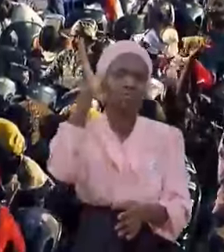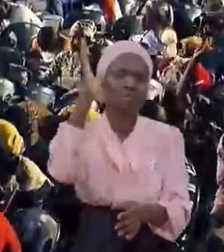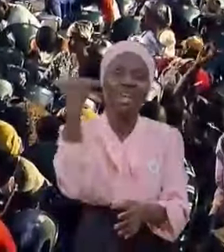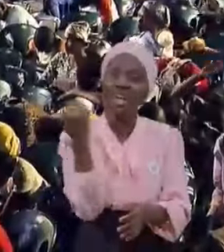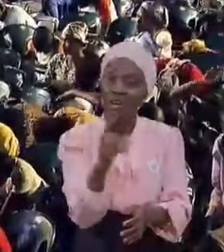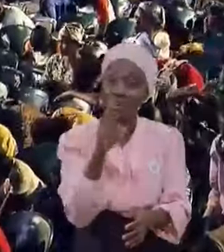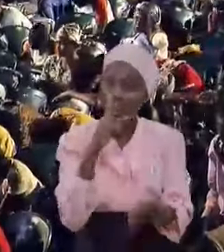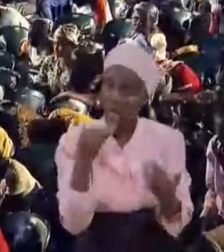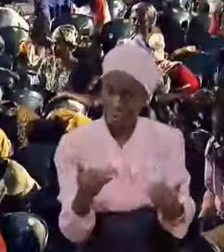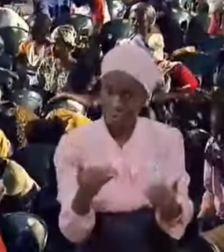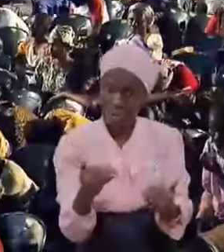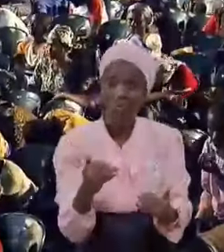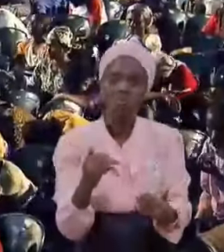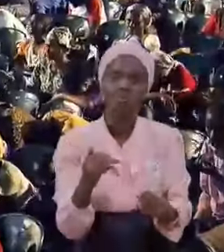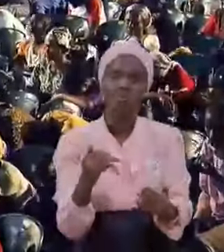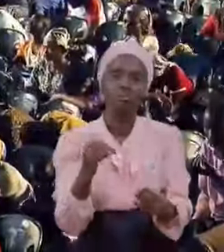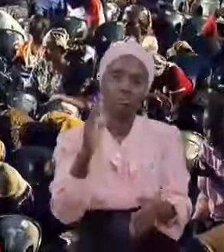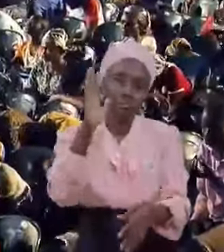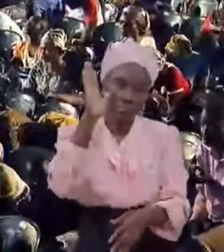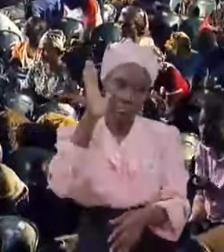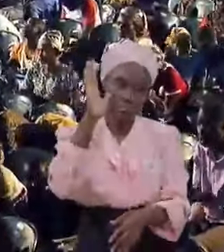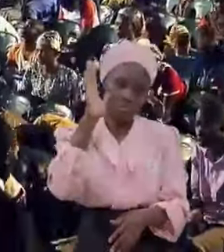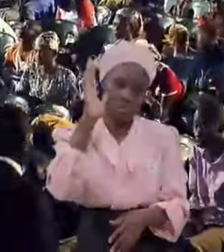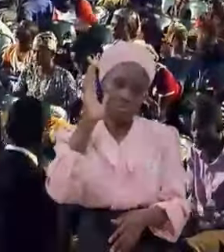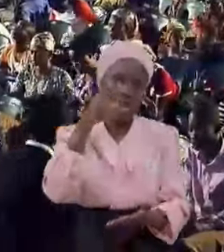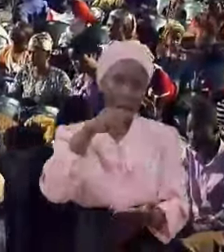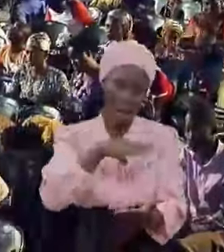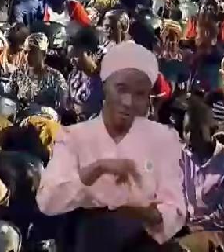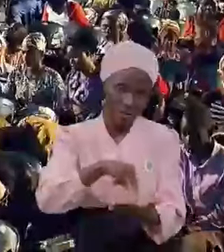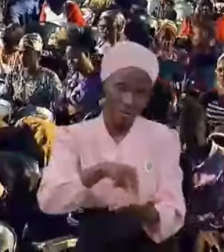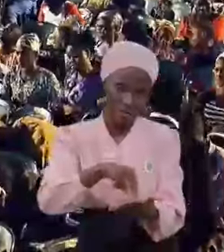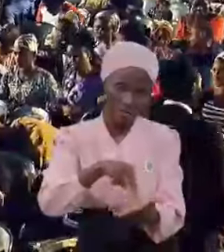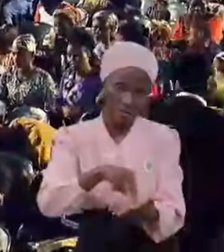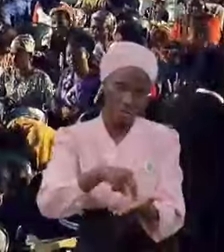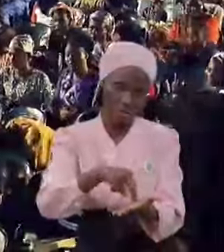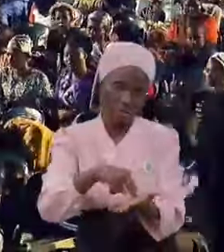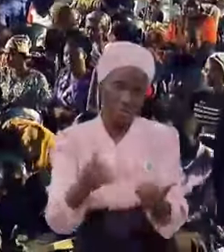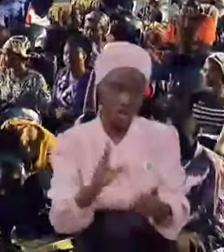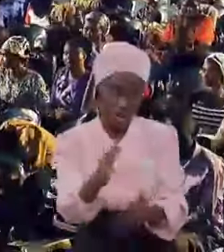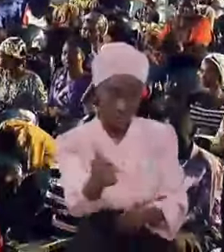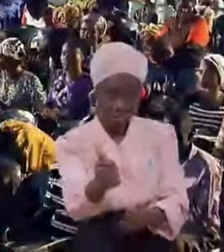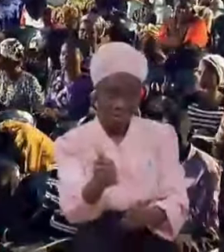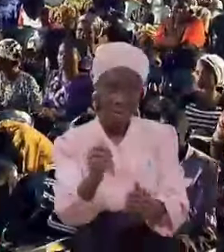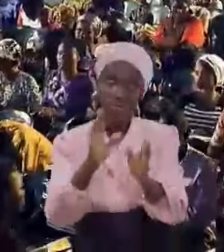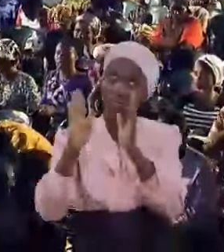You stand up, you say, I declare for Jesus my Savior.